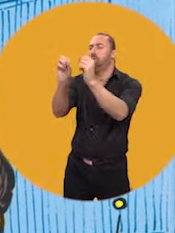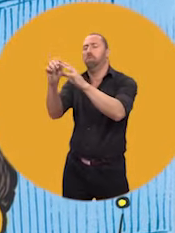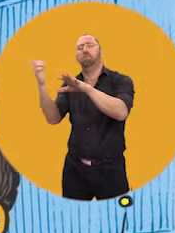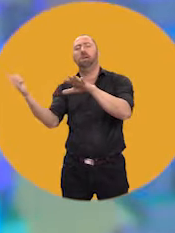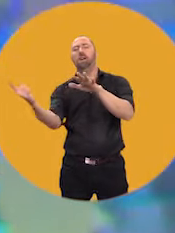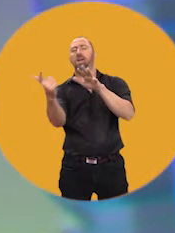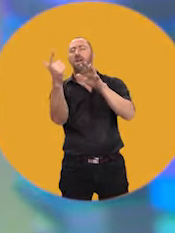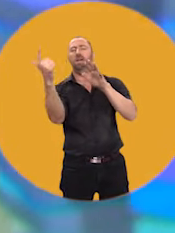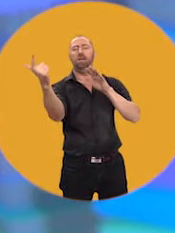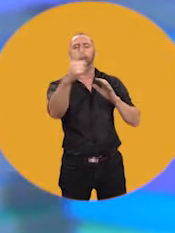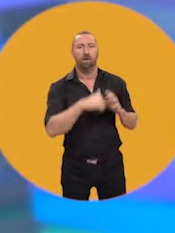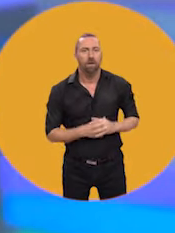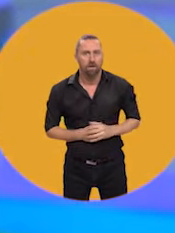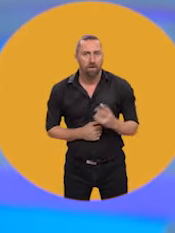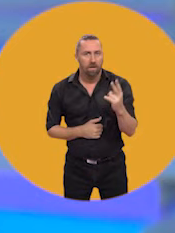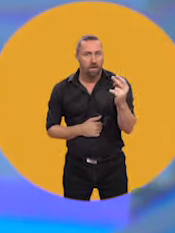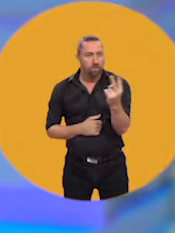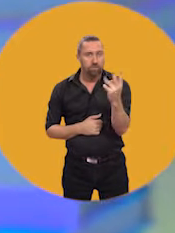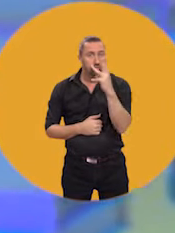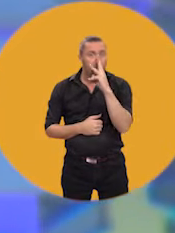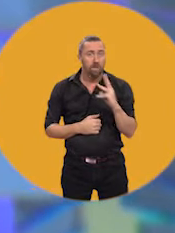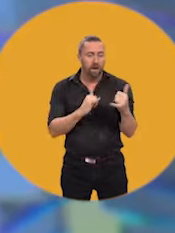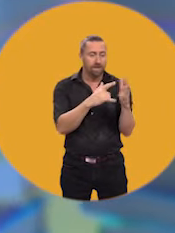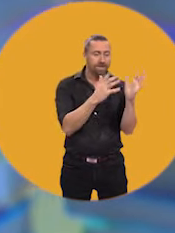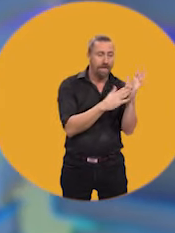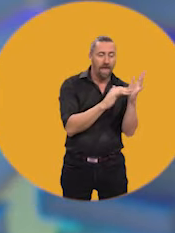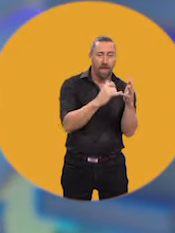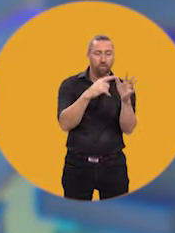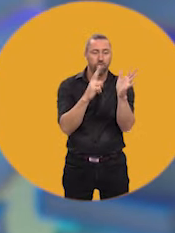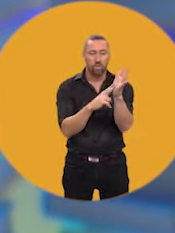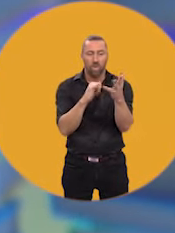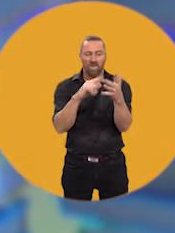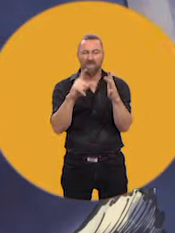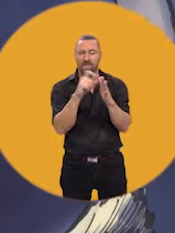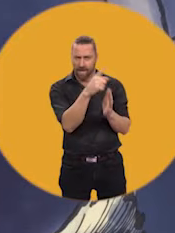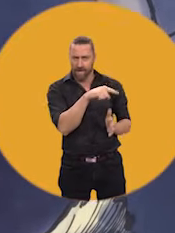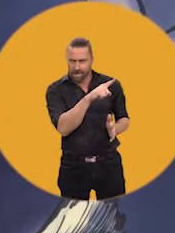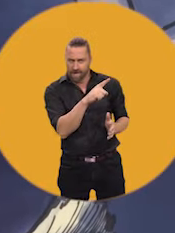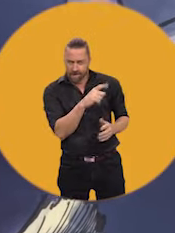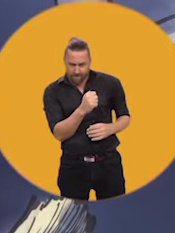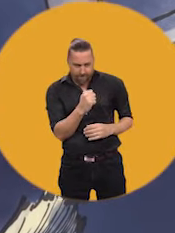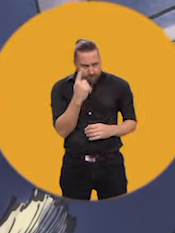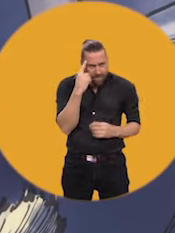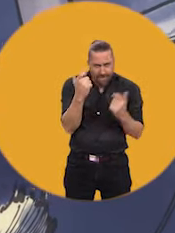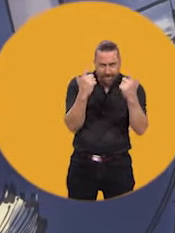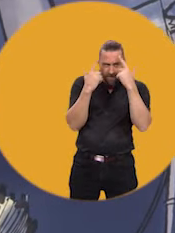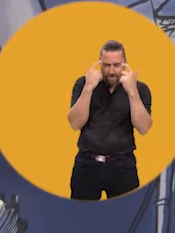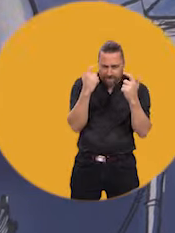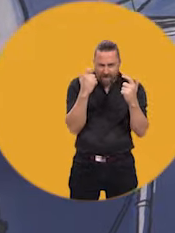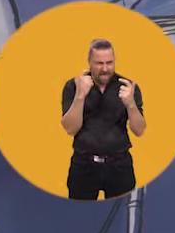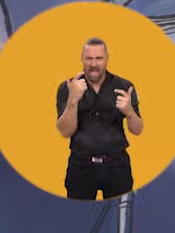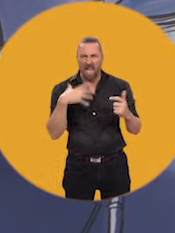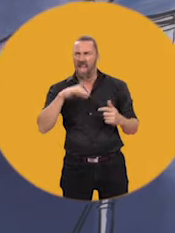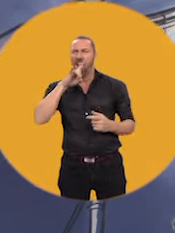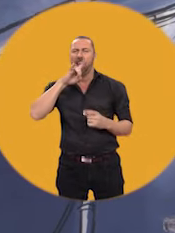away. Young engineers, triplets Sam, Sean and Sid, had progressive ideas and were